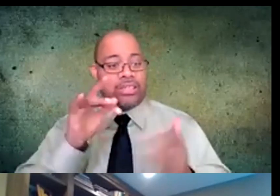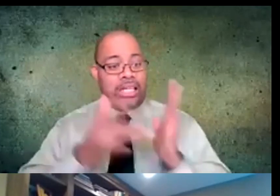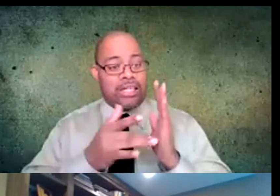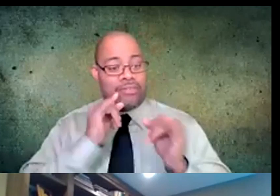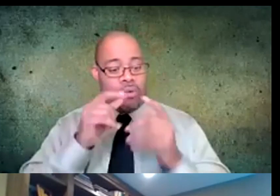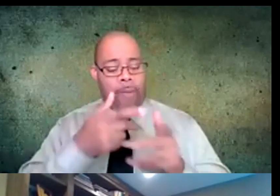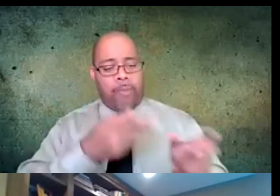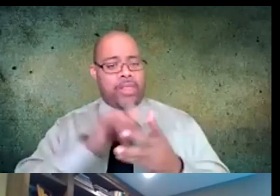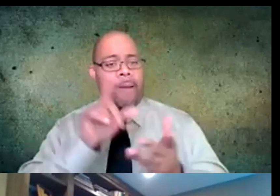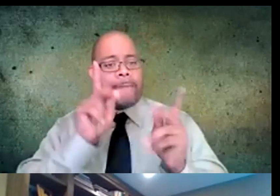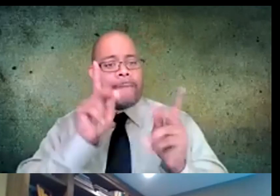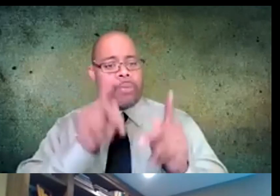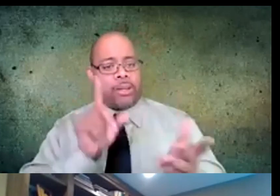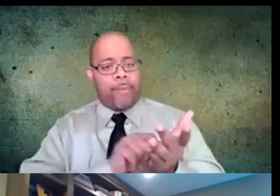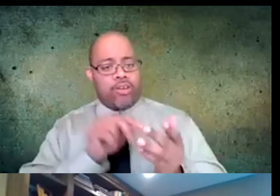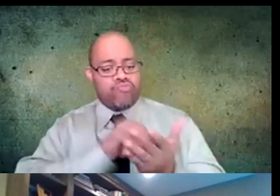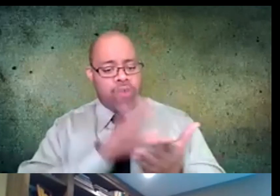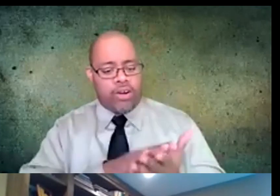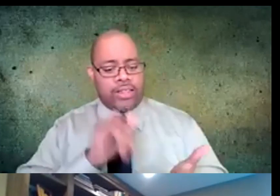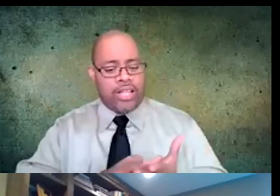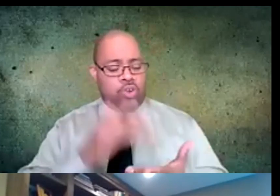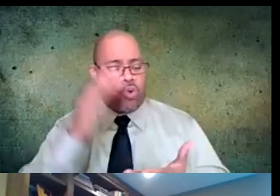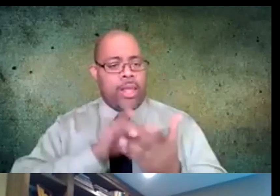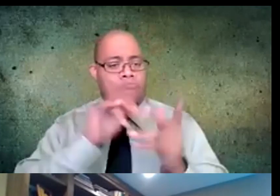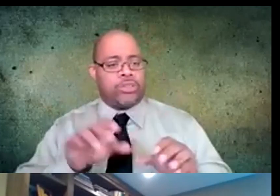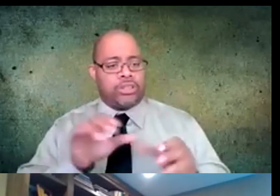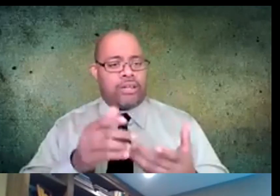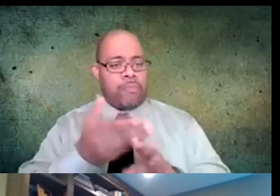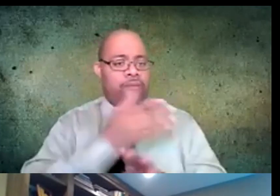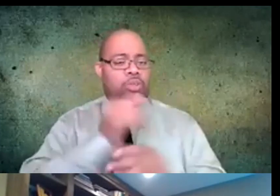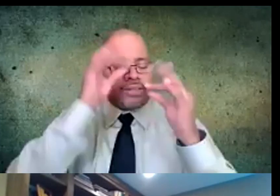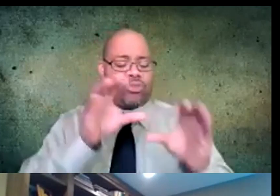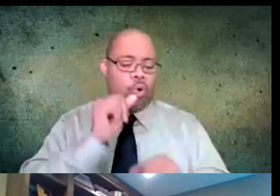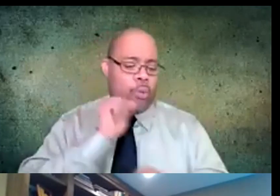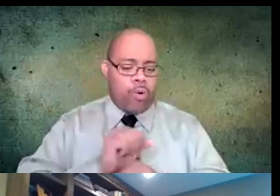person's publication record just so that you know what that person had done before. So definitely do your homework.